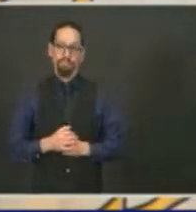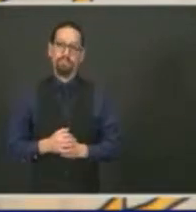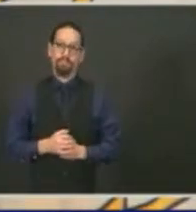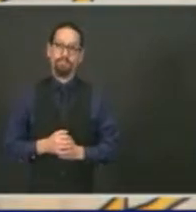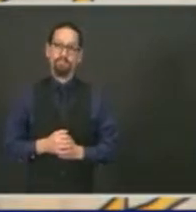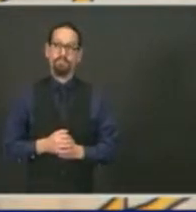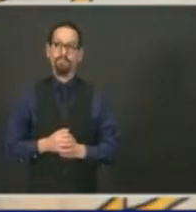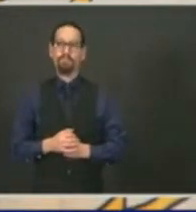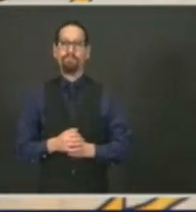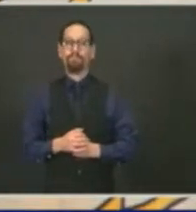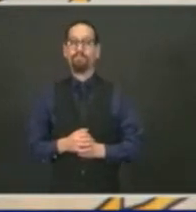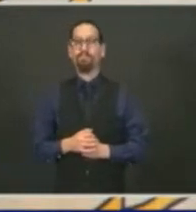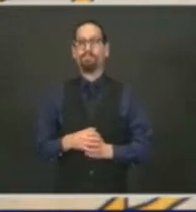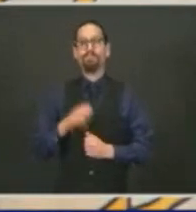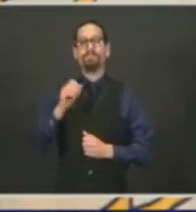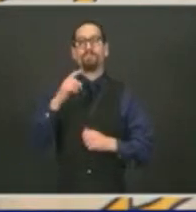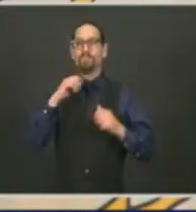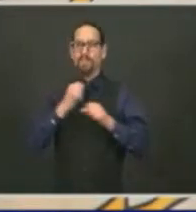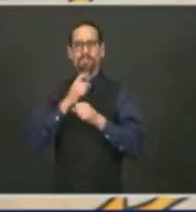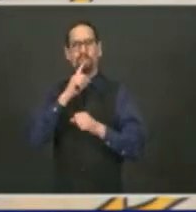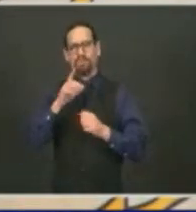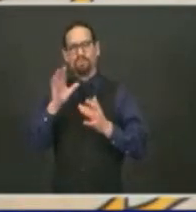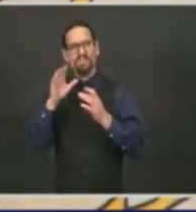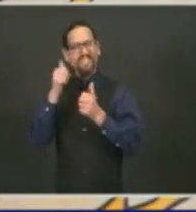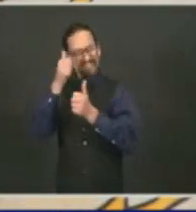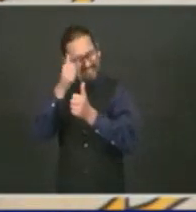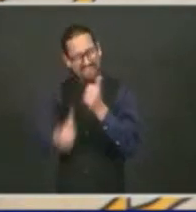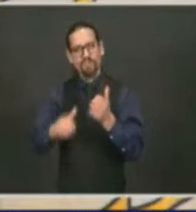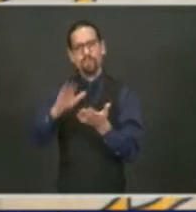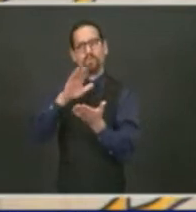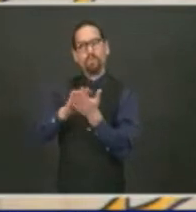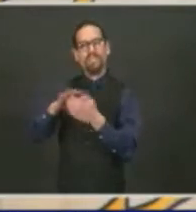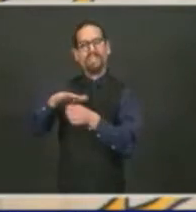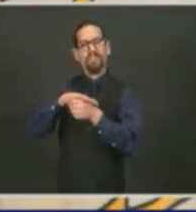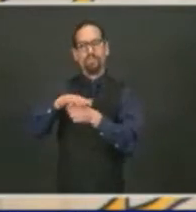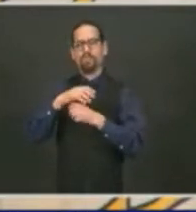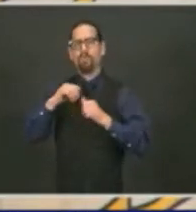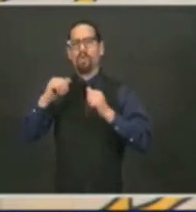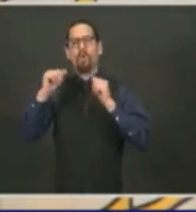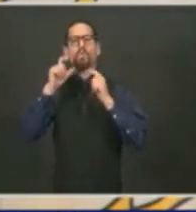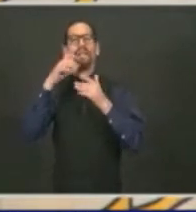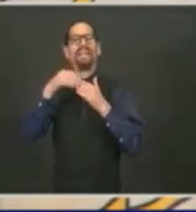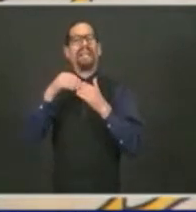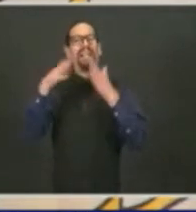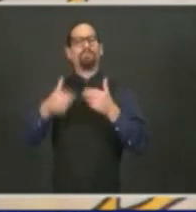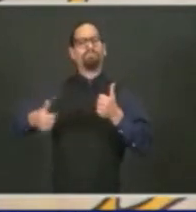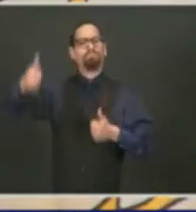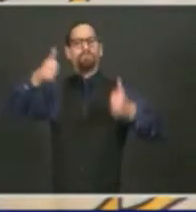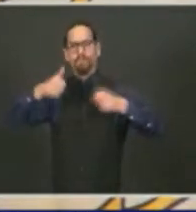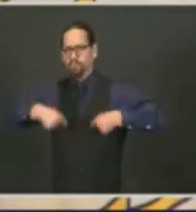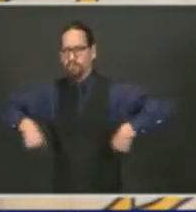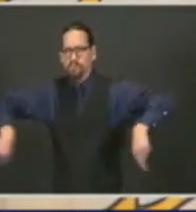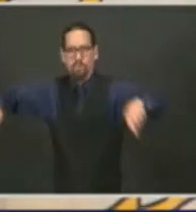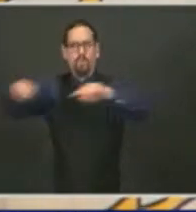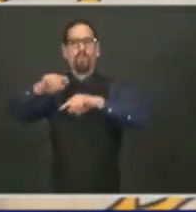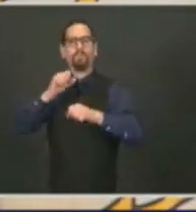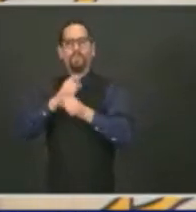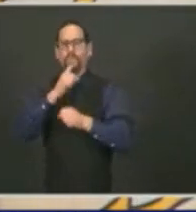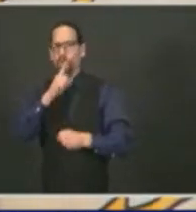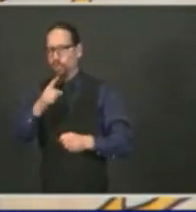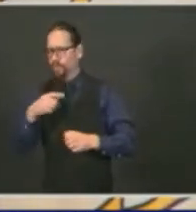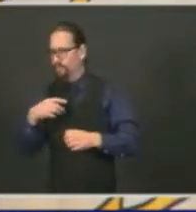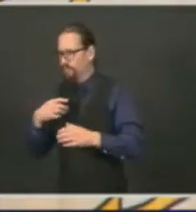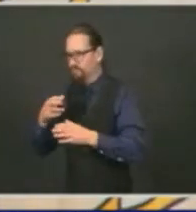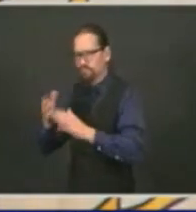all of our district leaders with options for single-day, wide-scale testing events, like a big